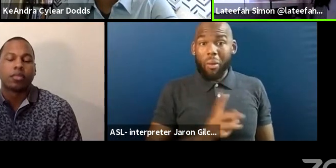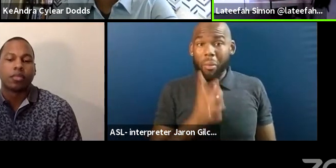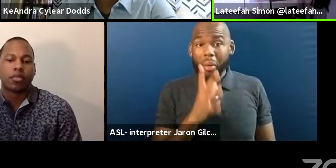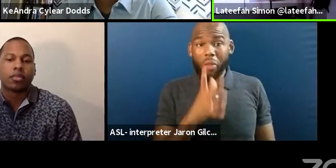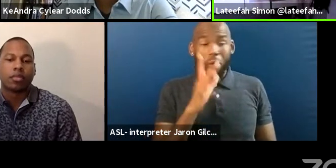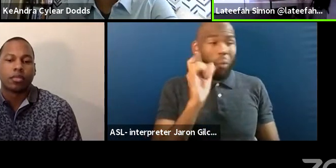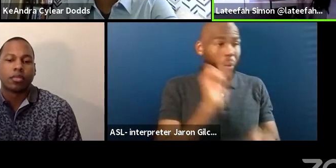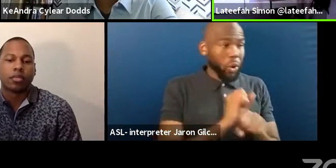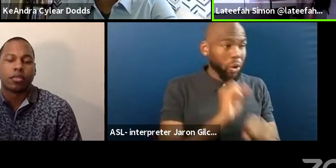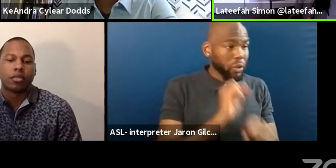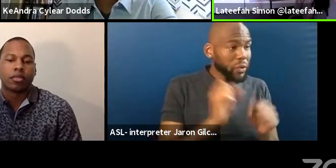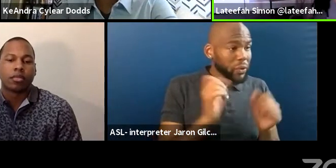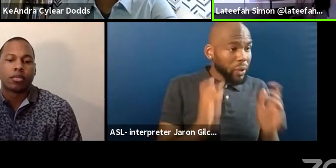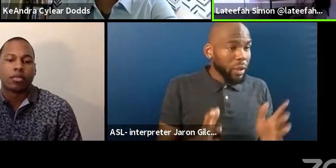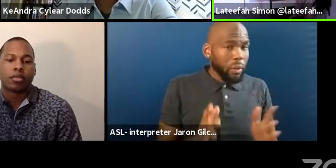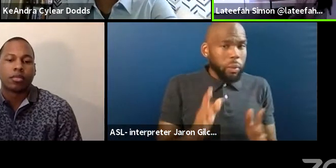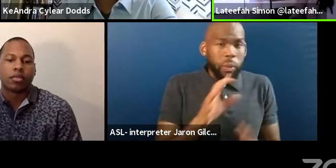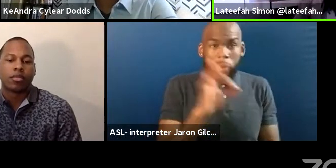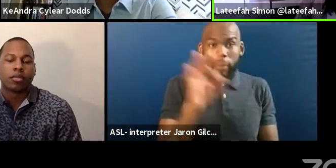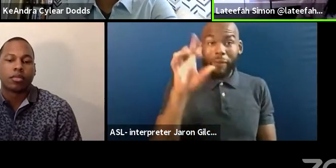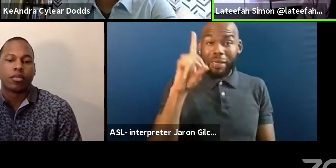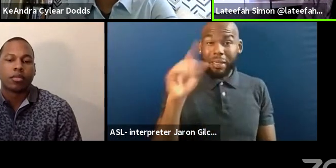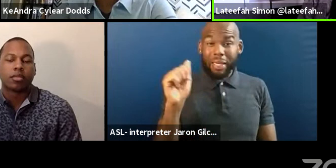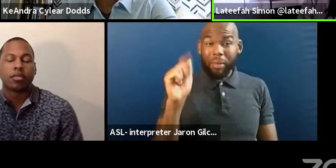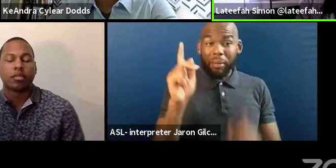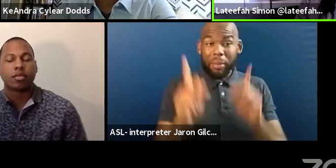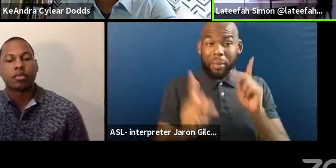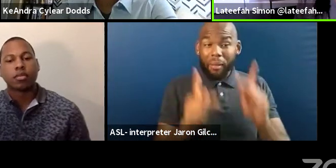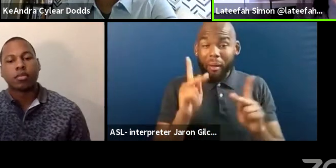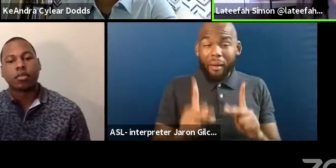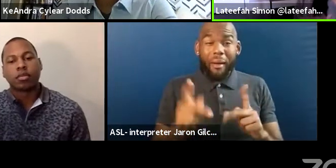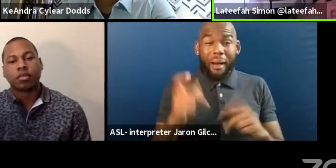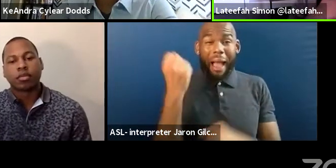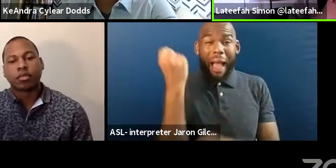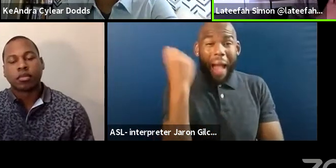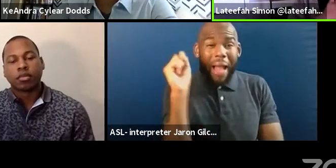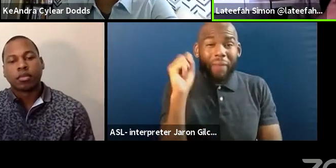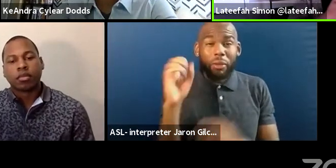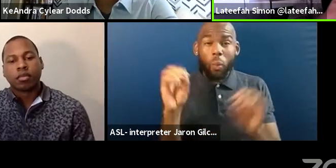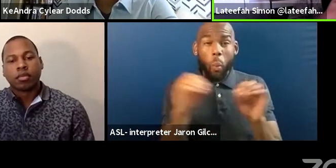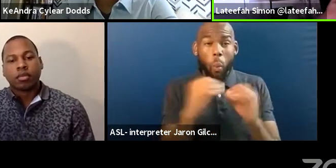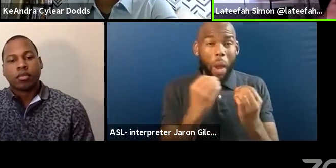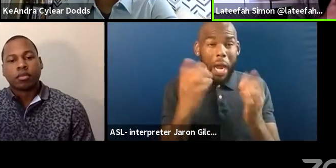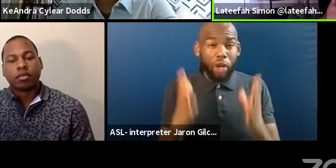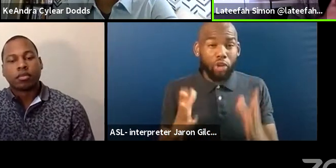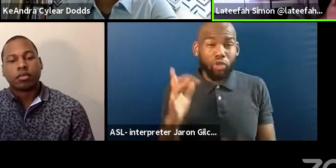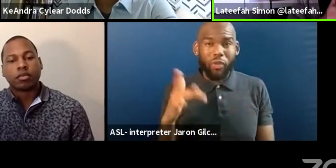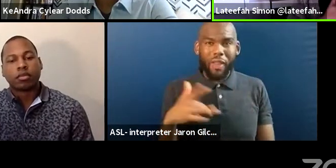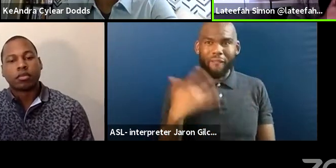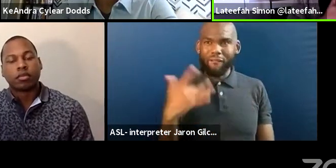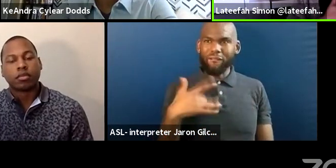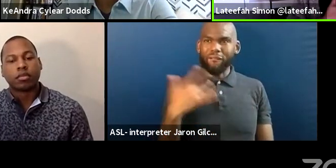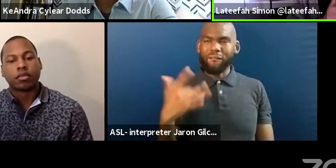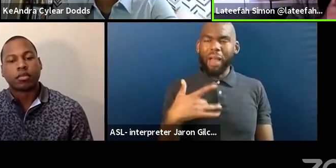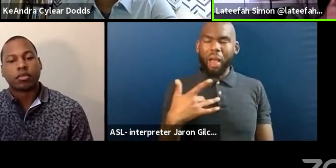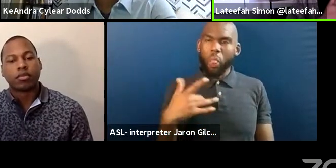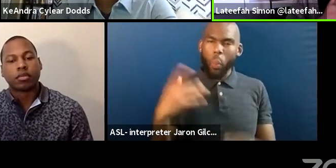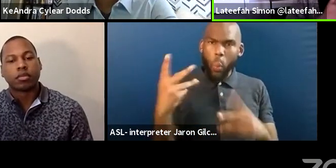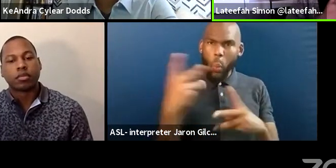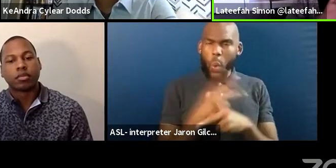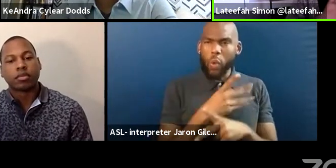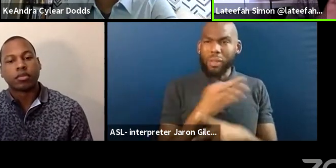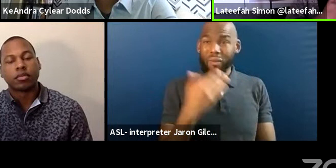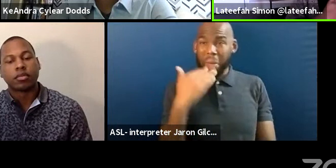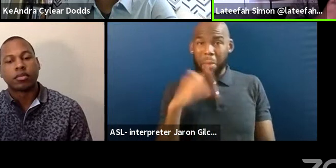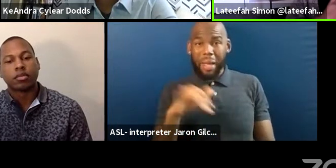workers, of disabled people, of activists and organizers, of folks who felt the brunt of bad systems,